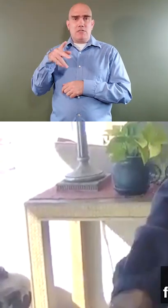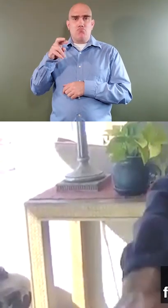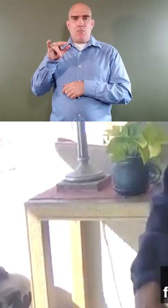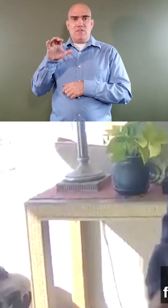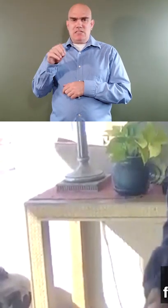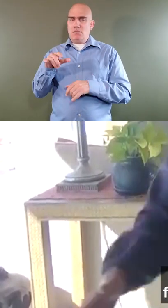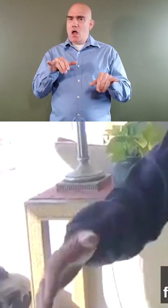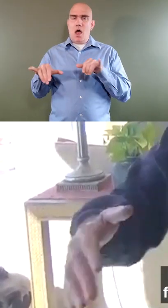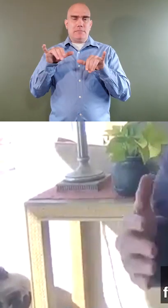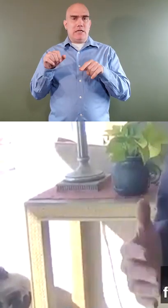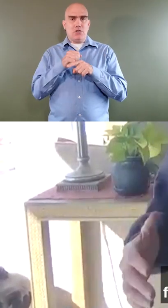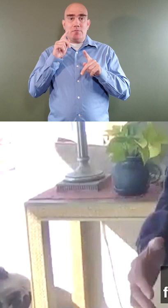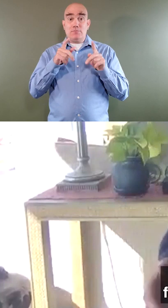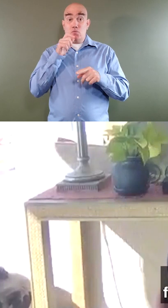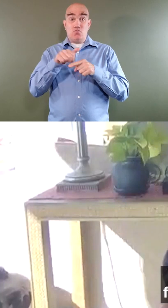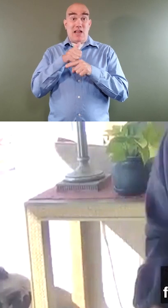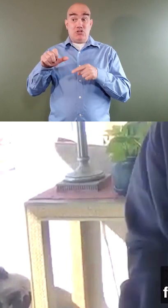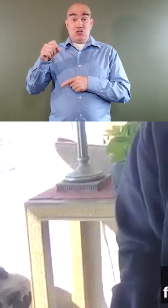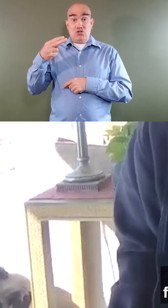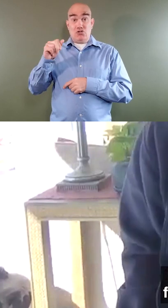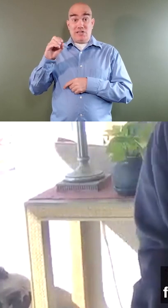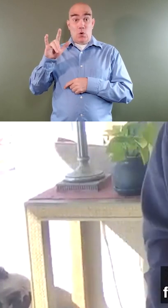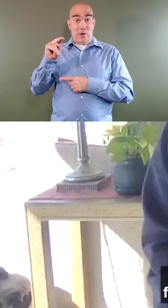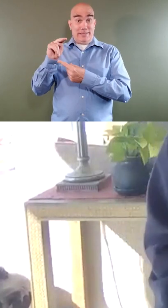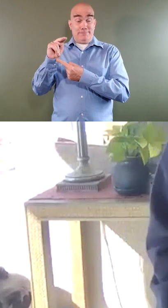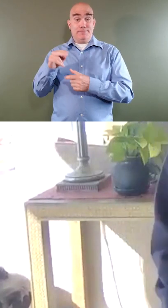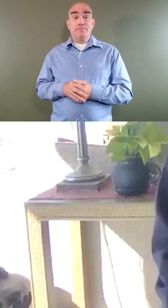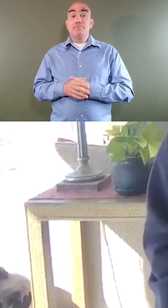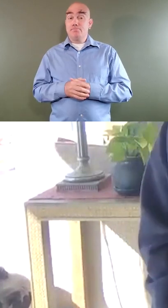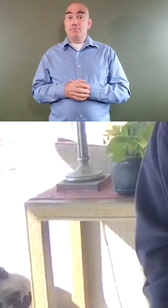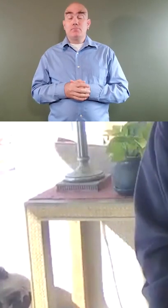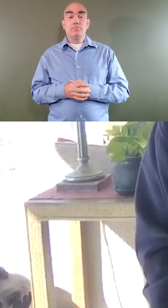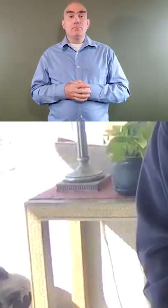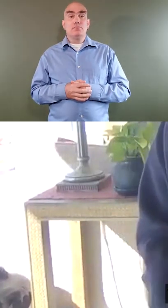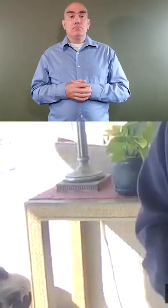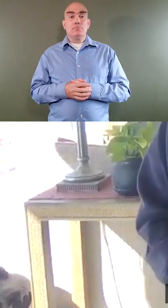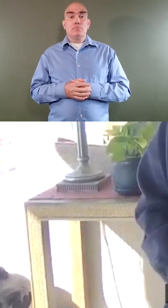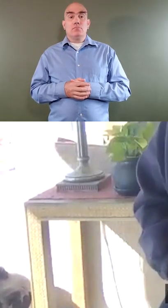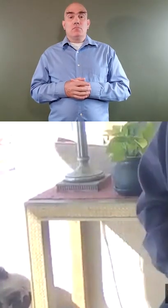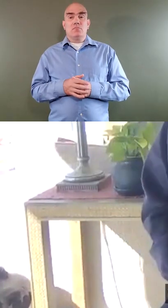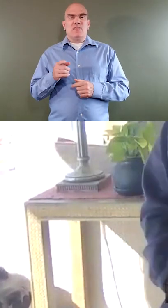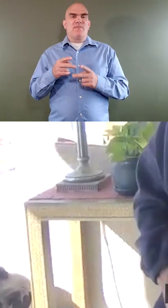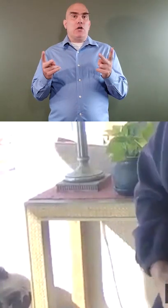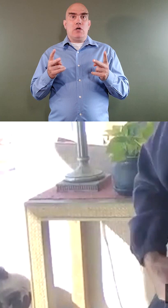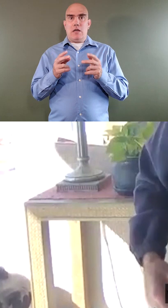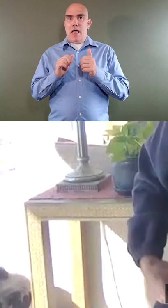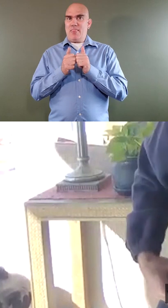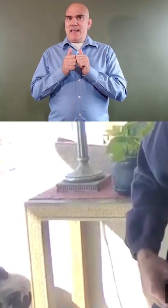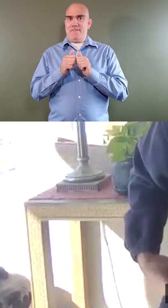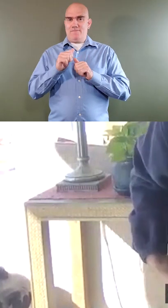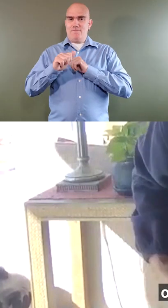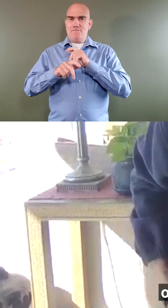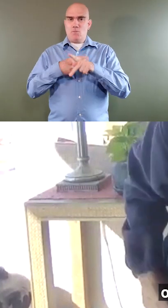common exercise for people practicing Shaolin, which is a very athletic